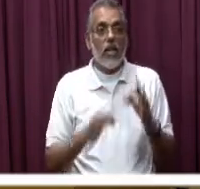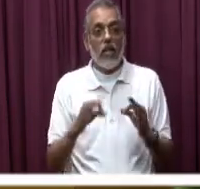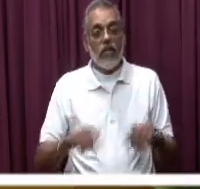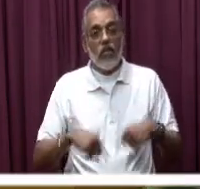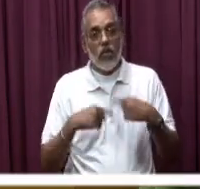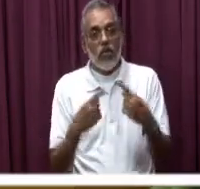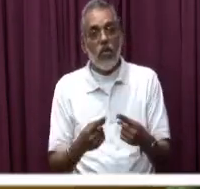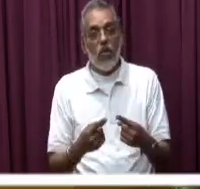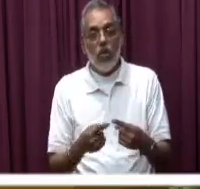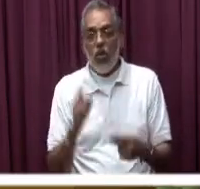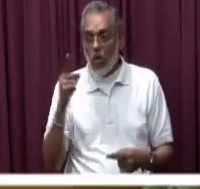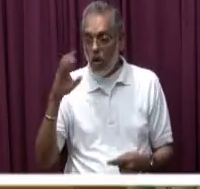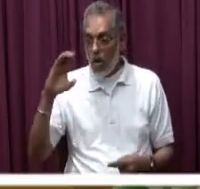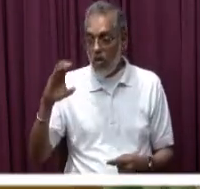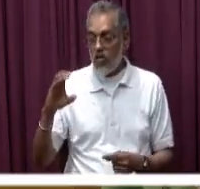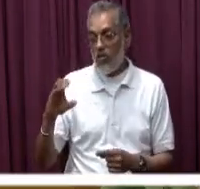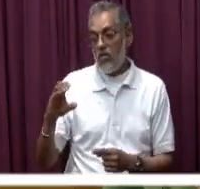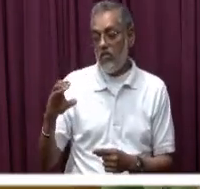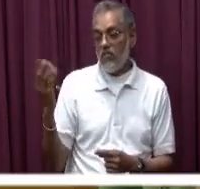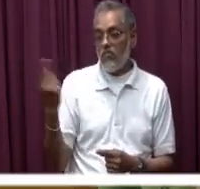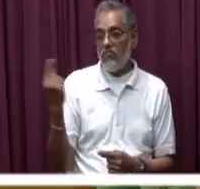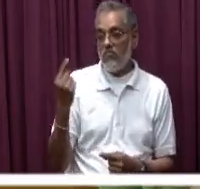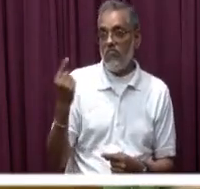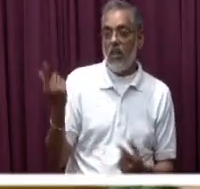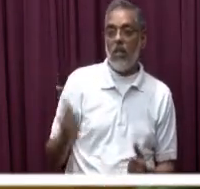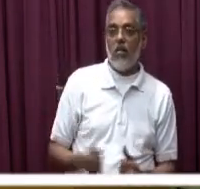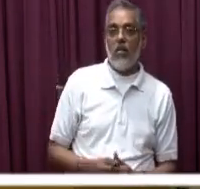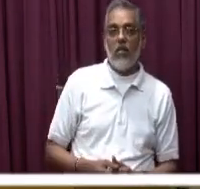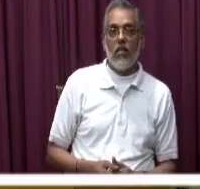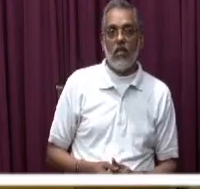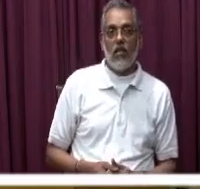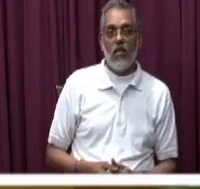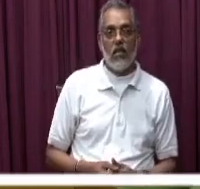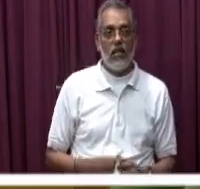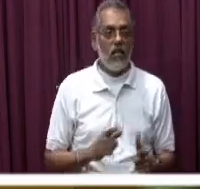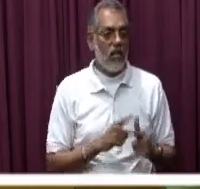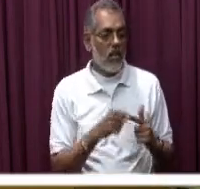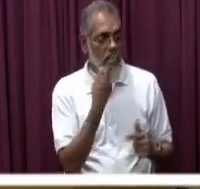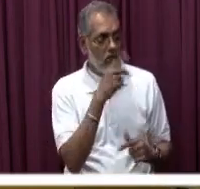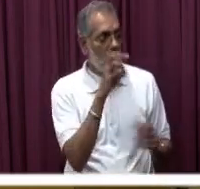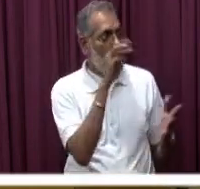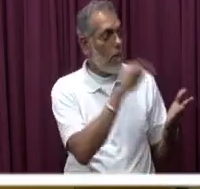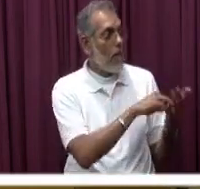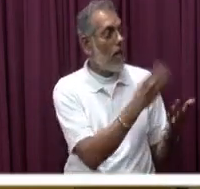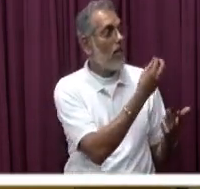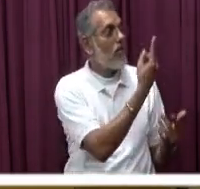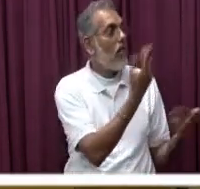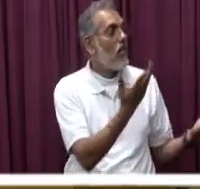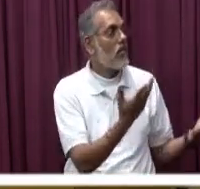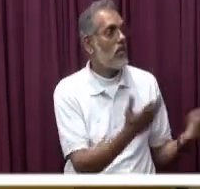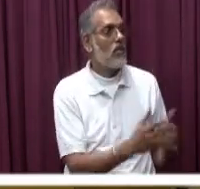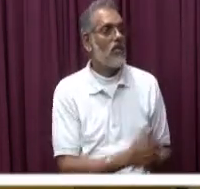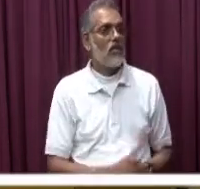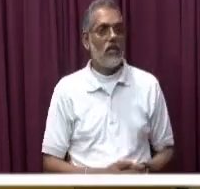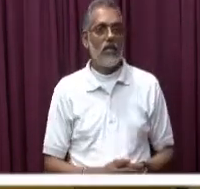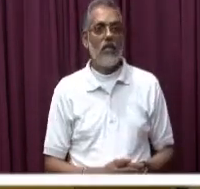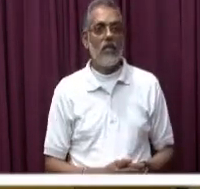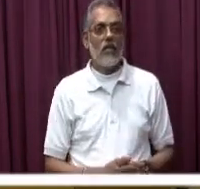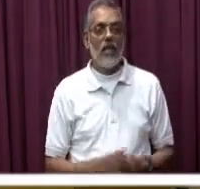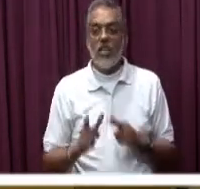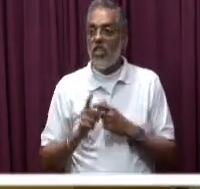after $100 bill rather than $1 million that somebody has for